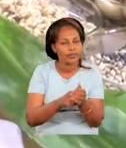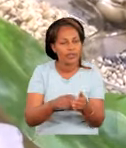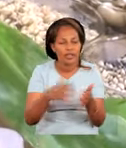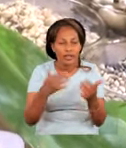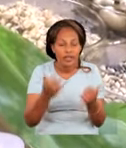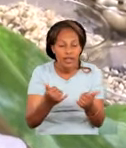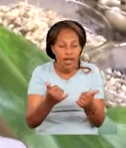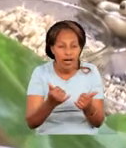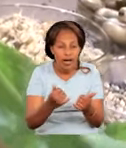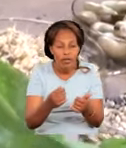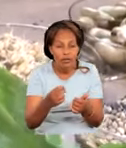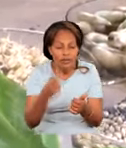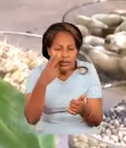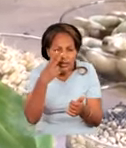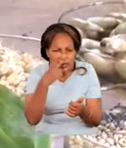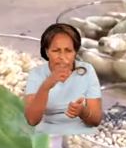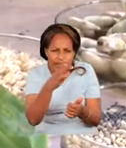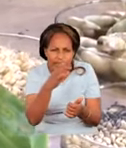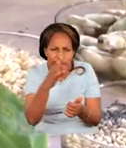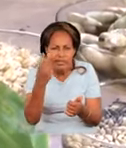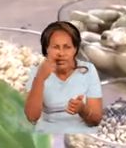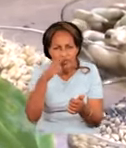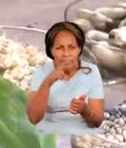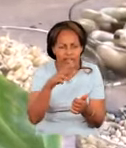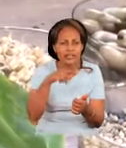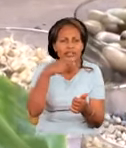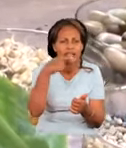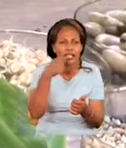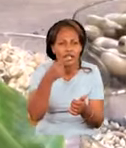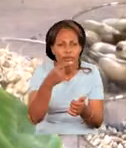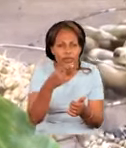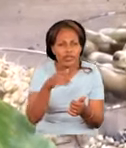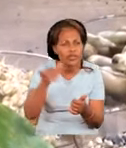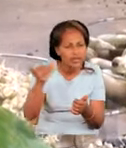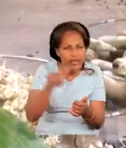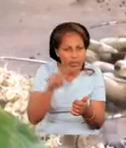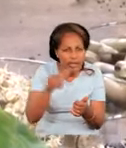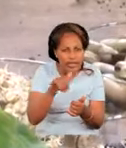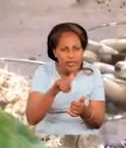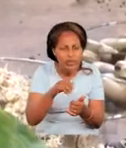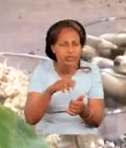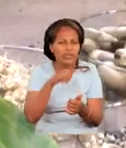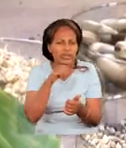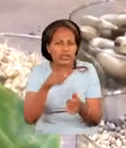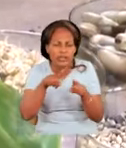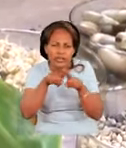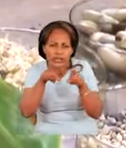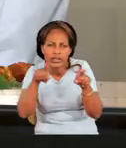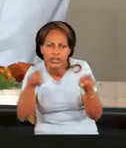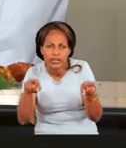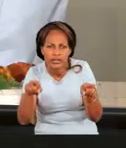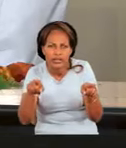Now look at them very carefully and tell me what makes them similar and what makes them